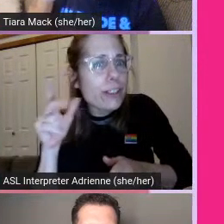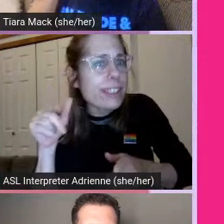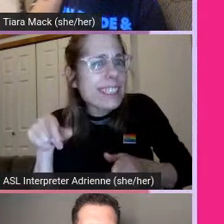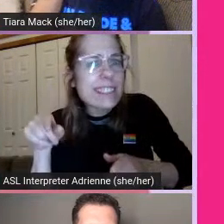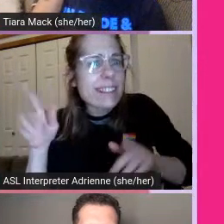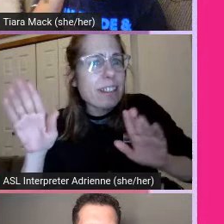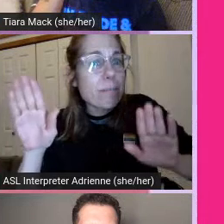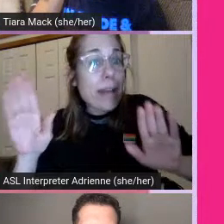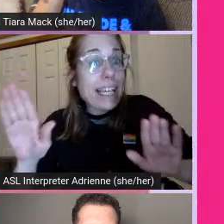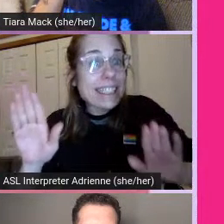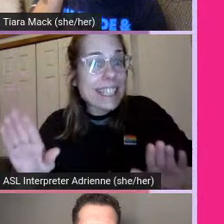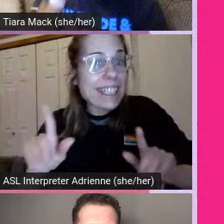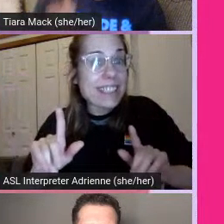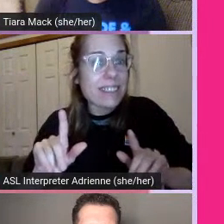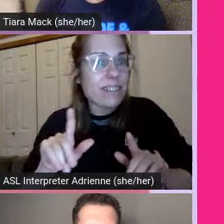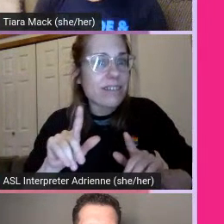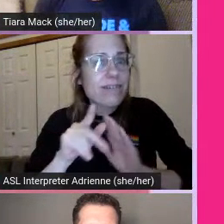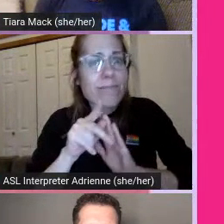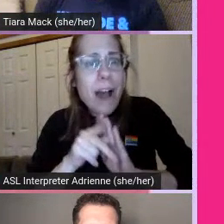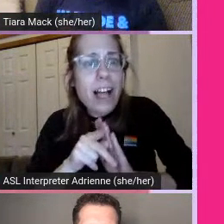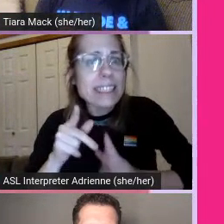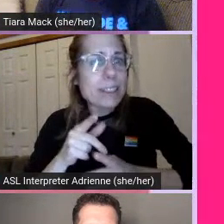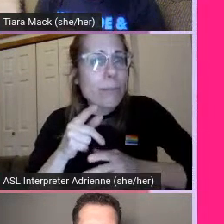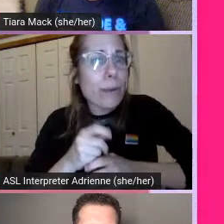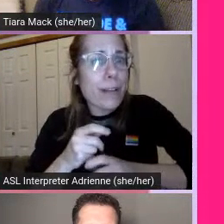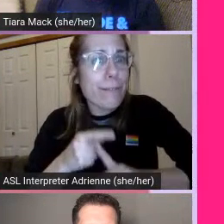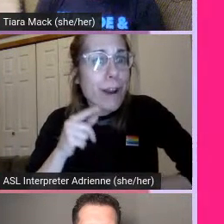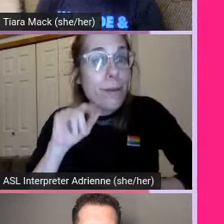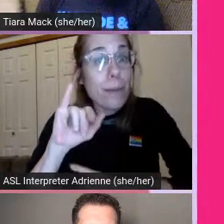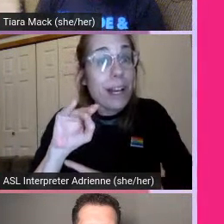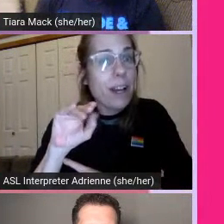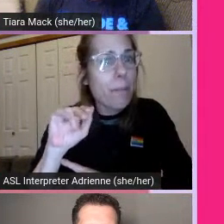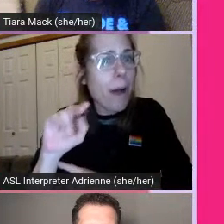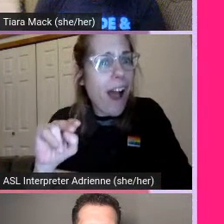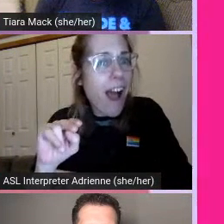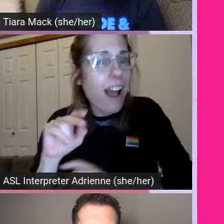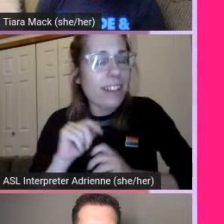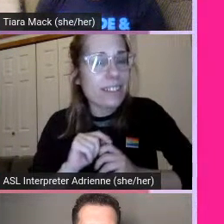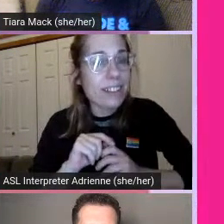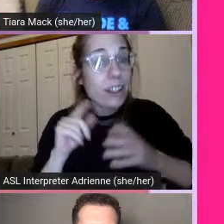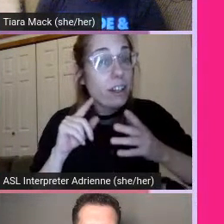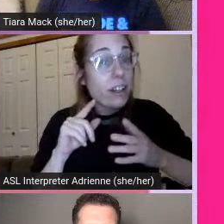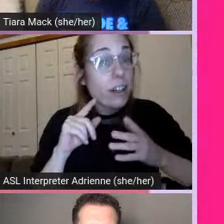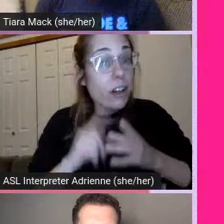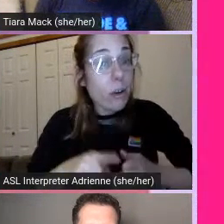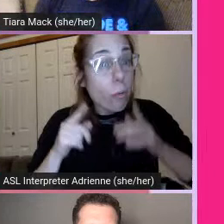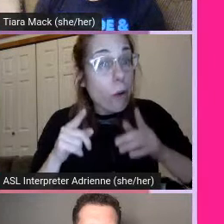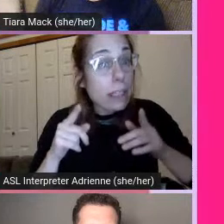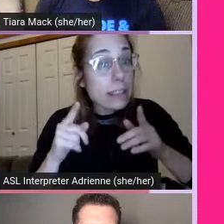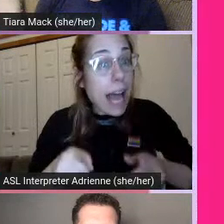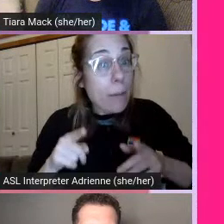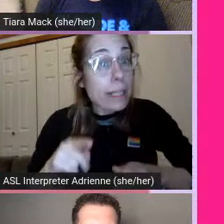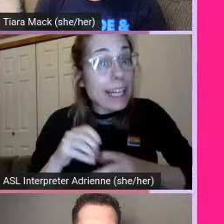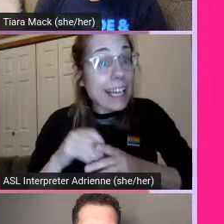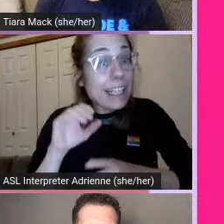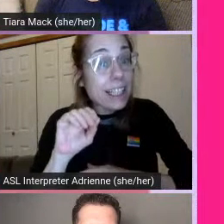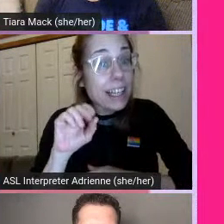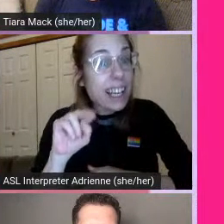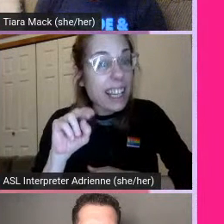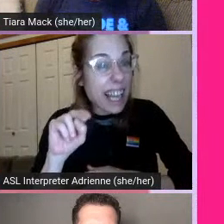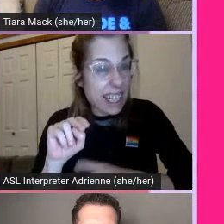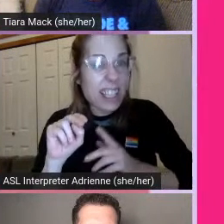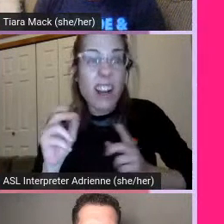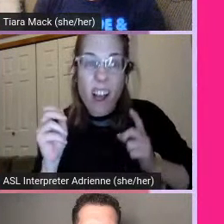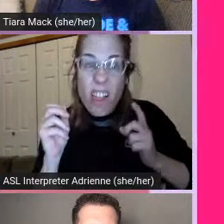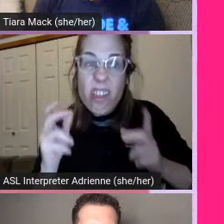in-depth policy brief from Iman. There's a ton of issues that impact the LGBTQ+ community. Are there any other